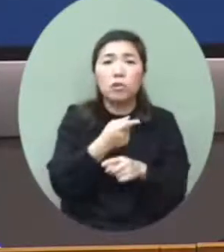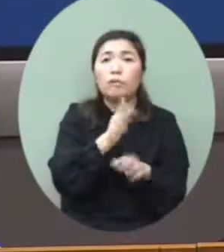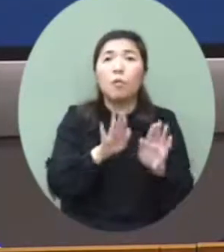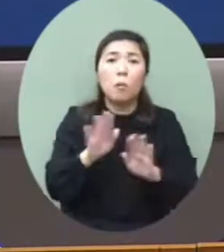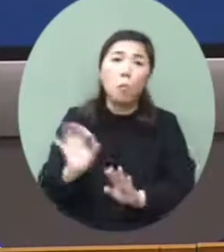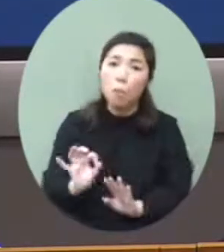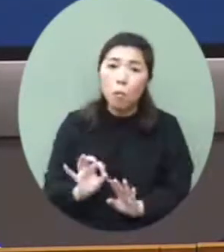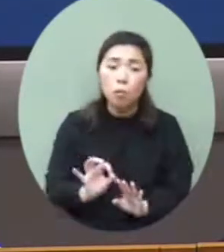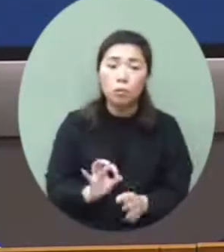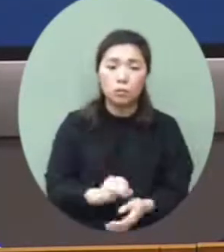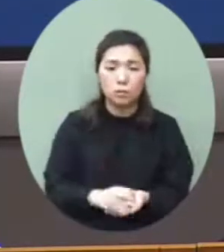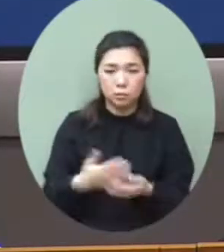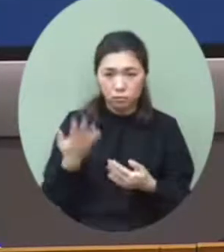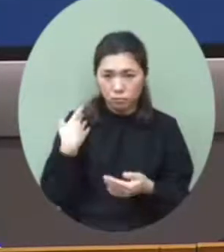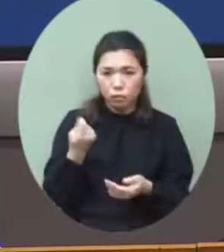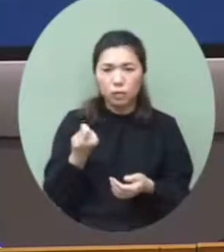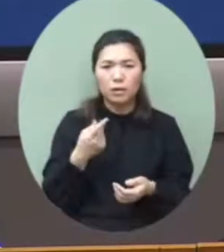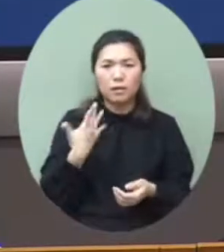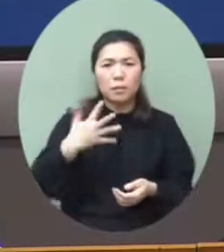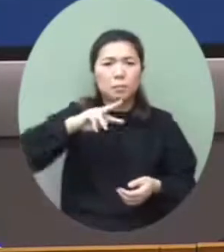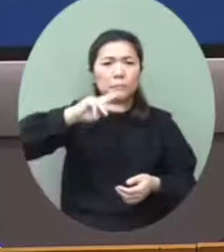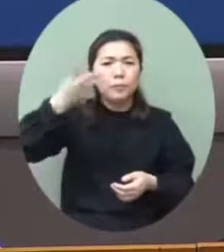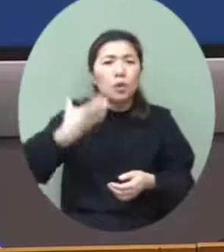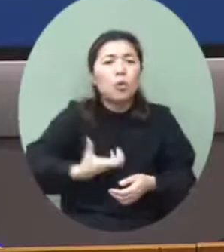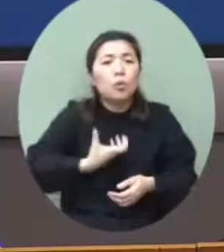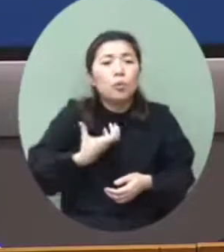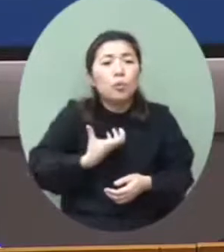The surface at